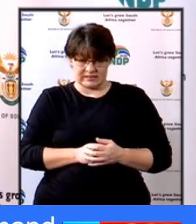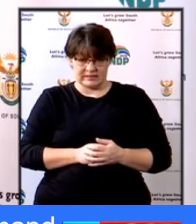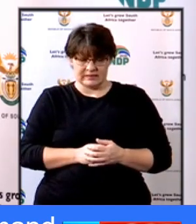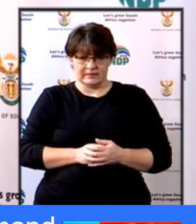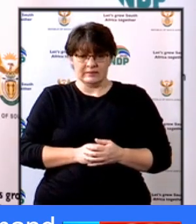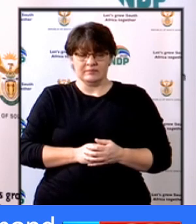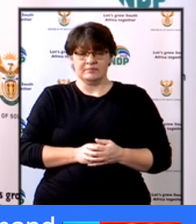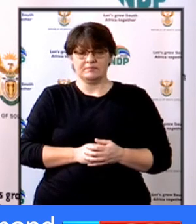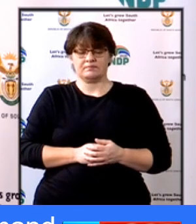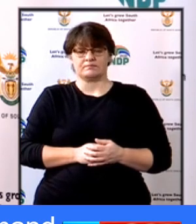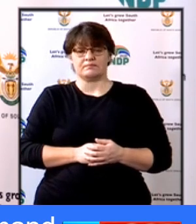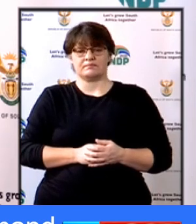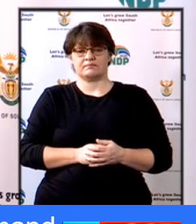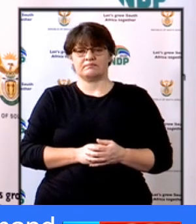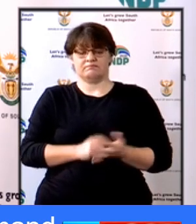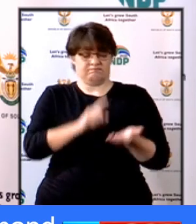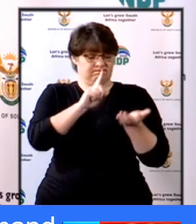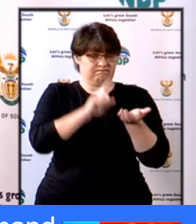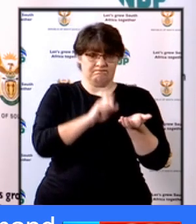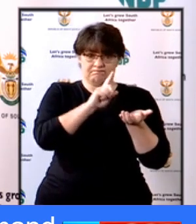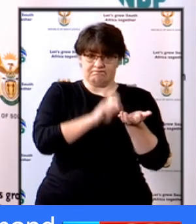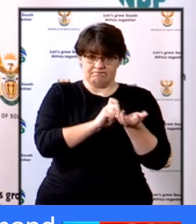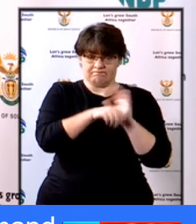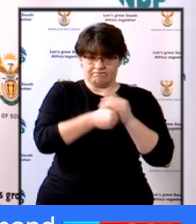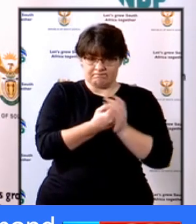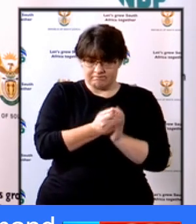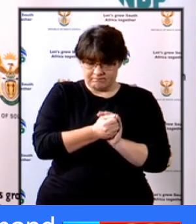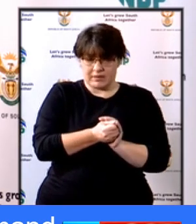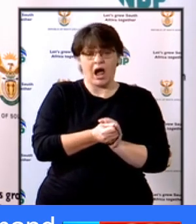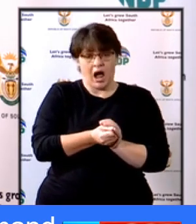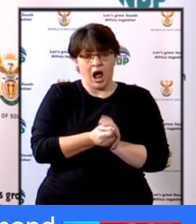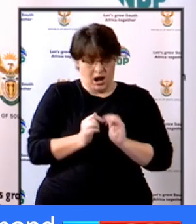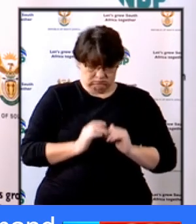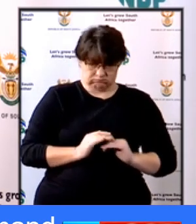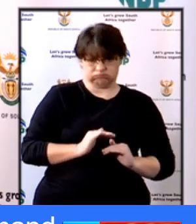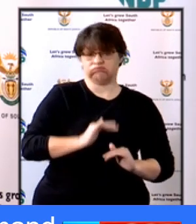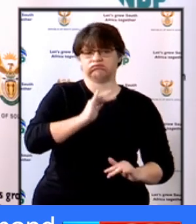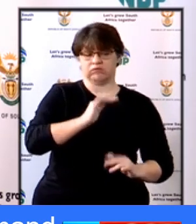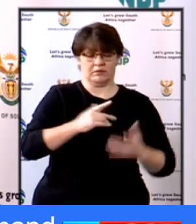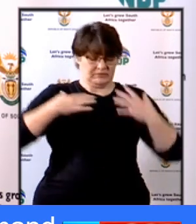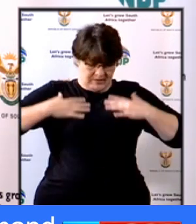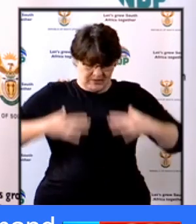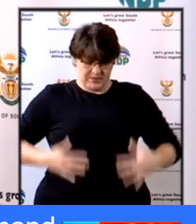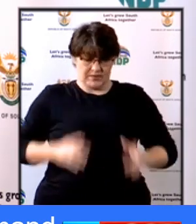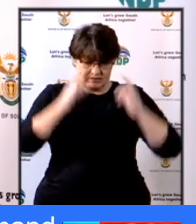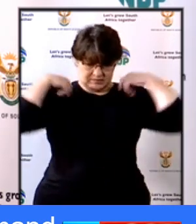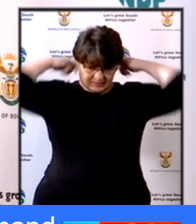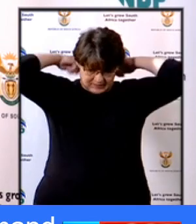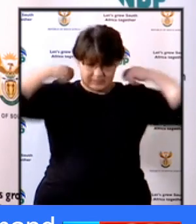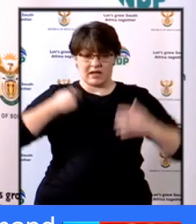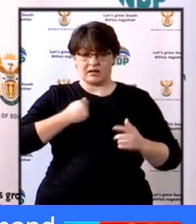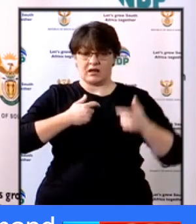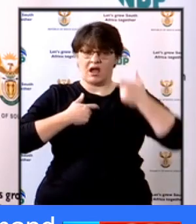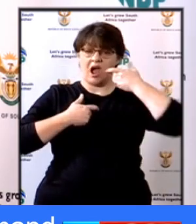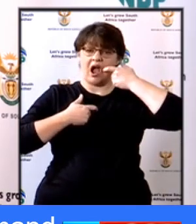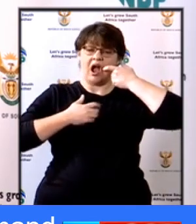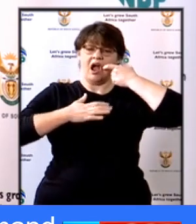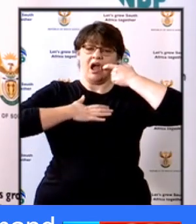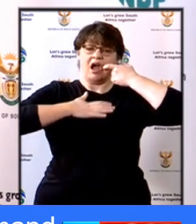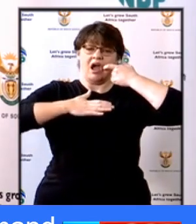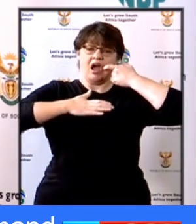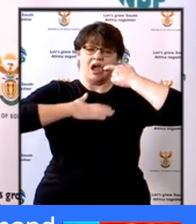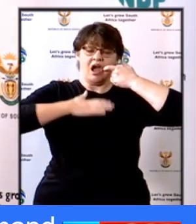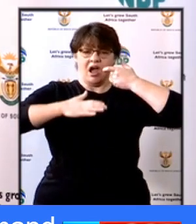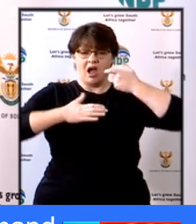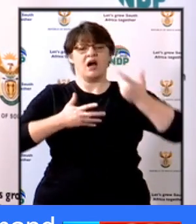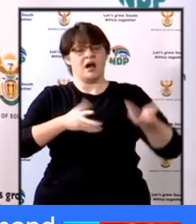up hand sanitizer supplies, surgical gowns, and ventilators. Some of this we had to import from